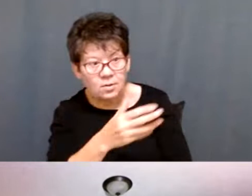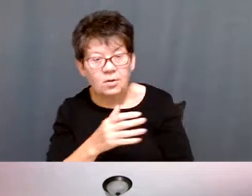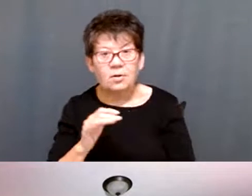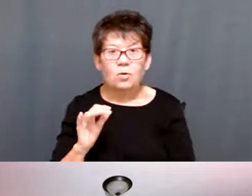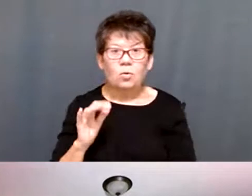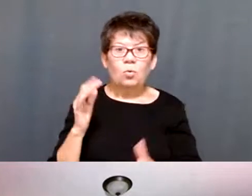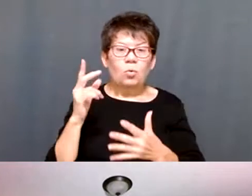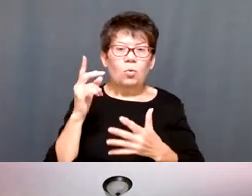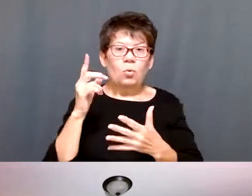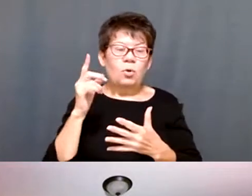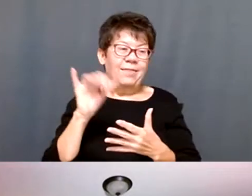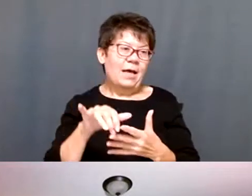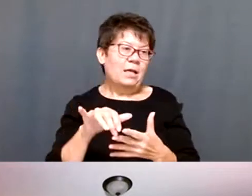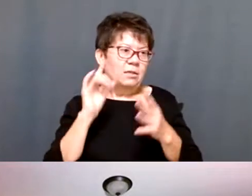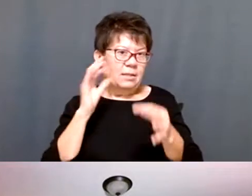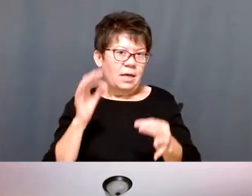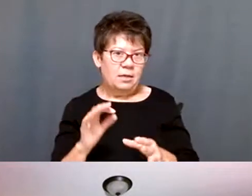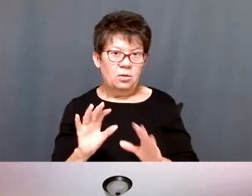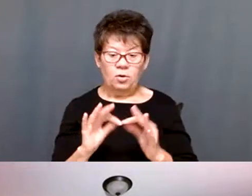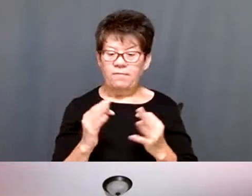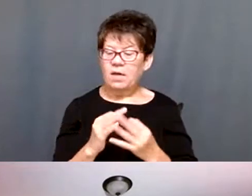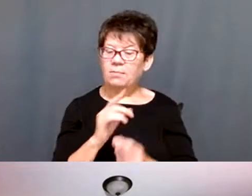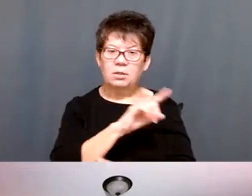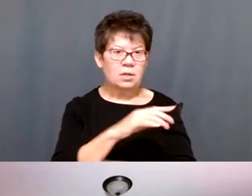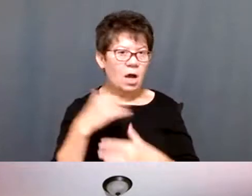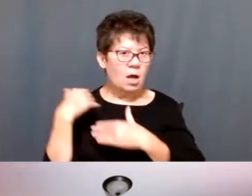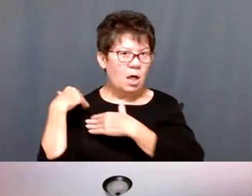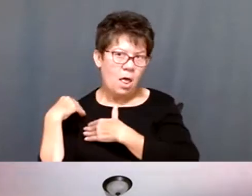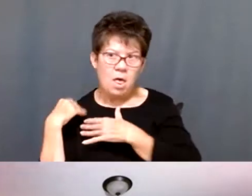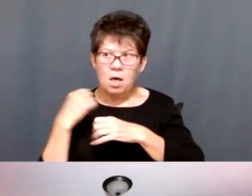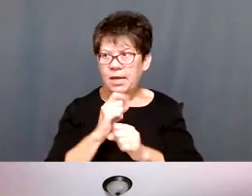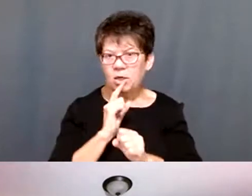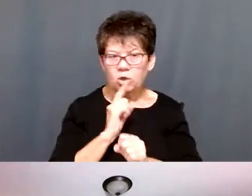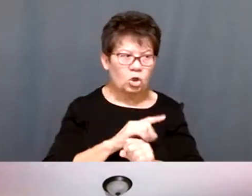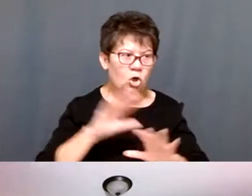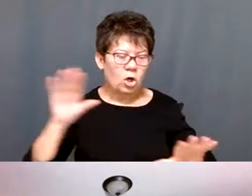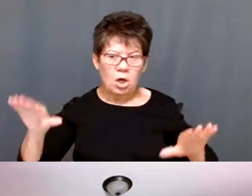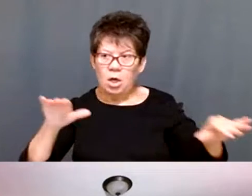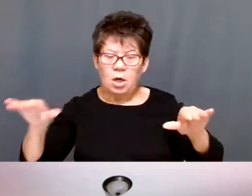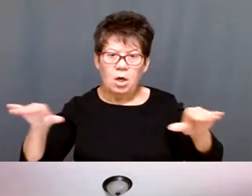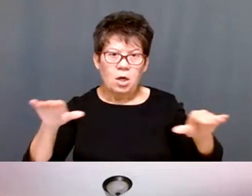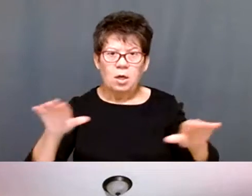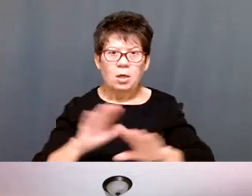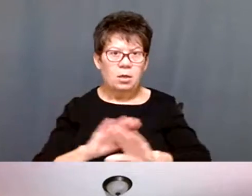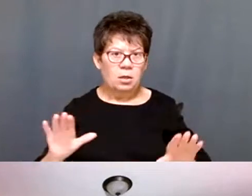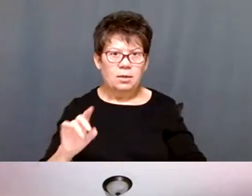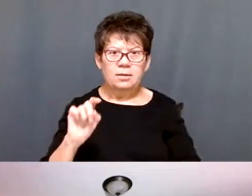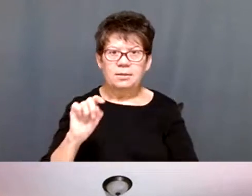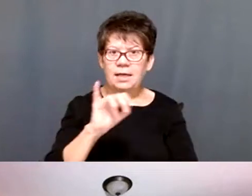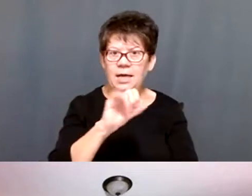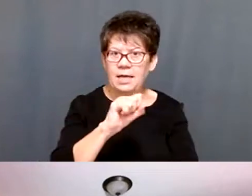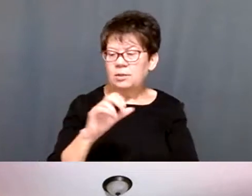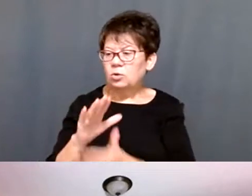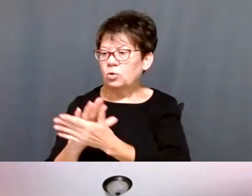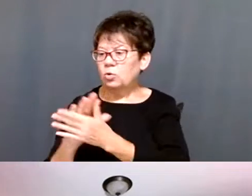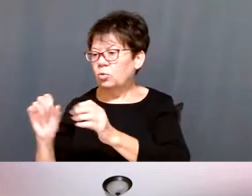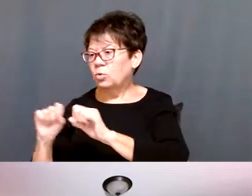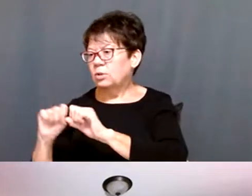made. So the family does not have the responsibility for making sure that these events take place. TEIS and the school system hold